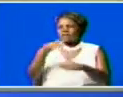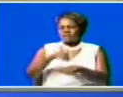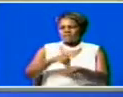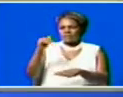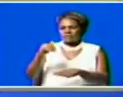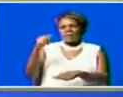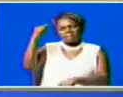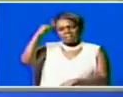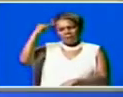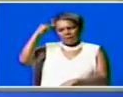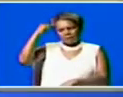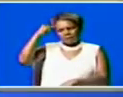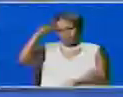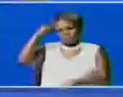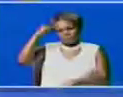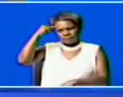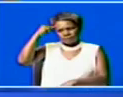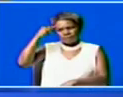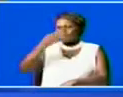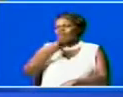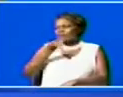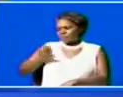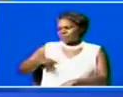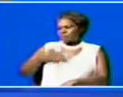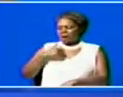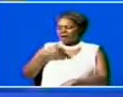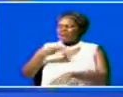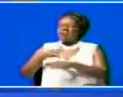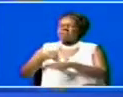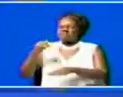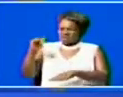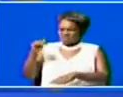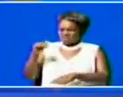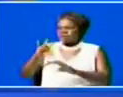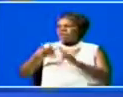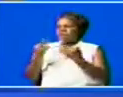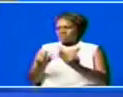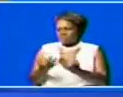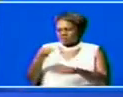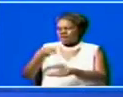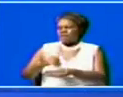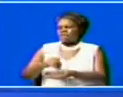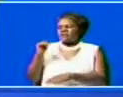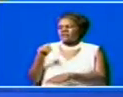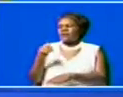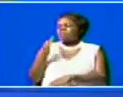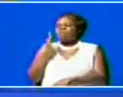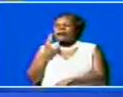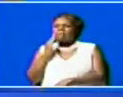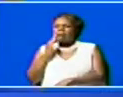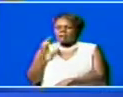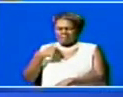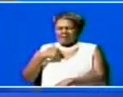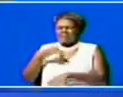top of their minds at this point. My parents were affected a lot, my family, that's my immediate family. My mother was